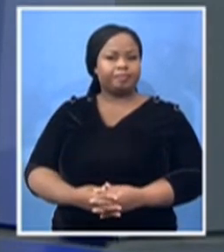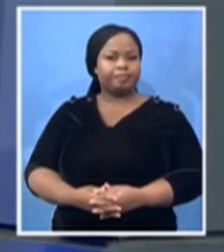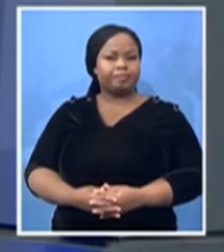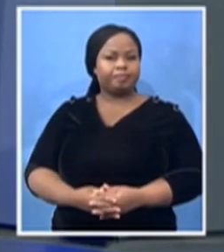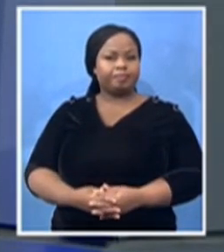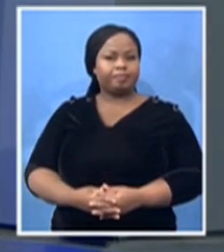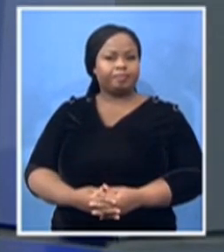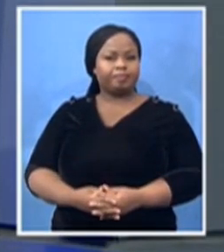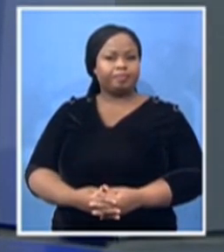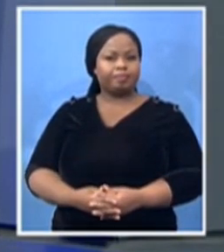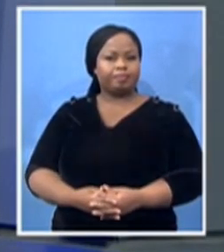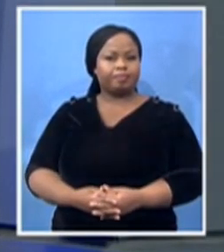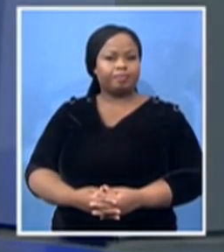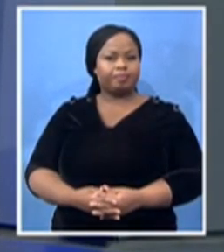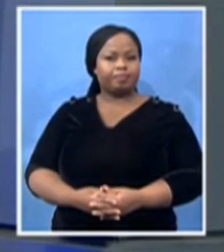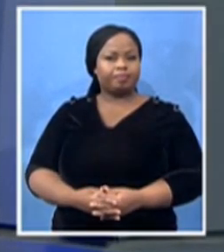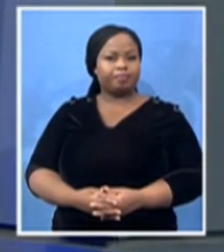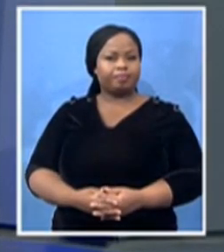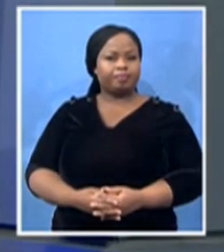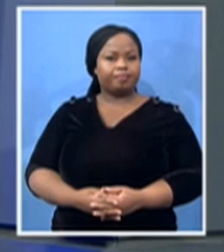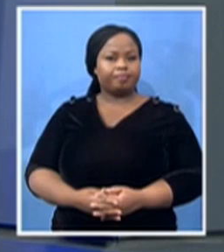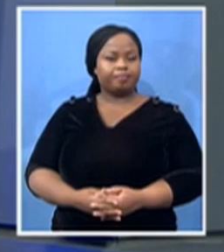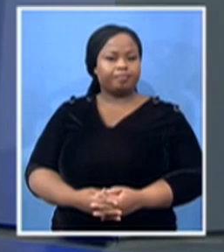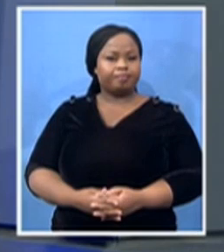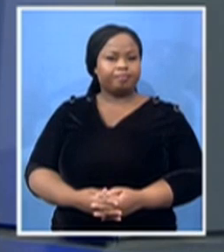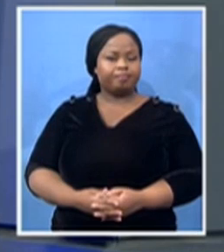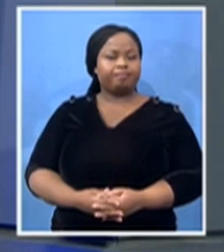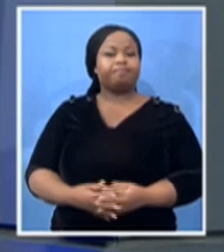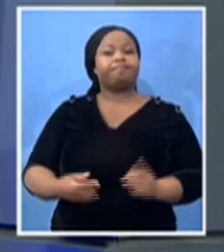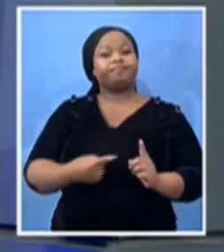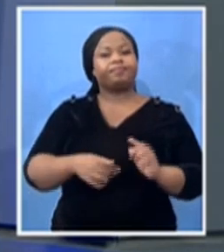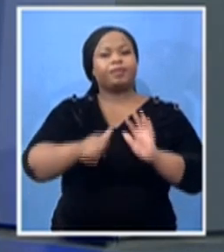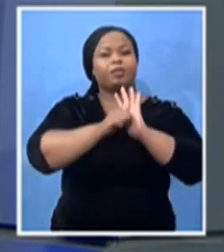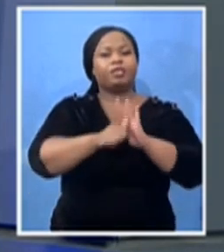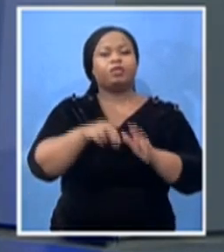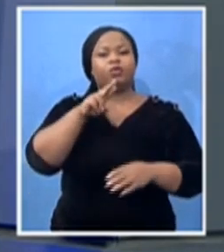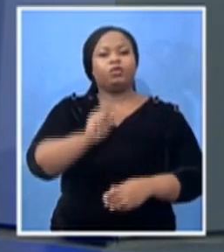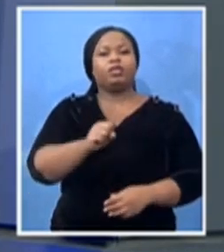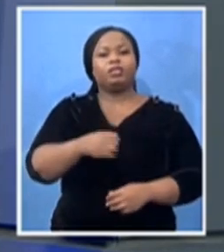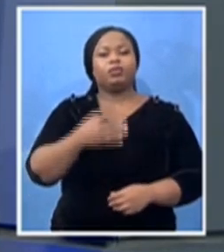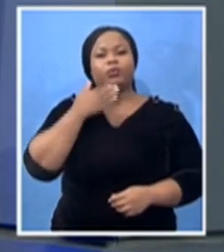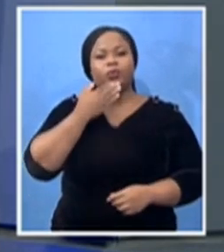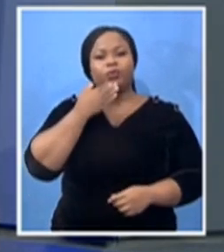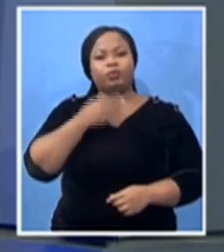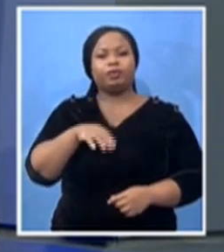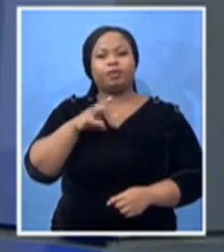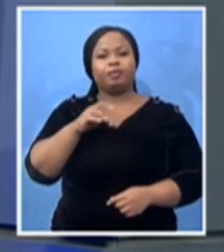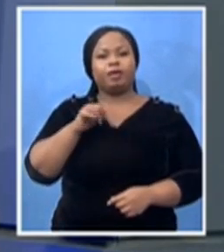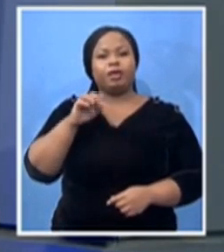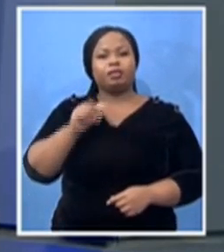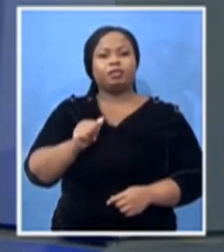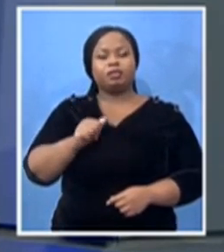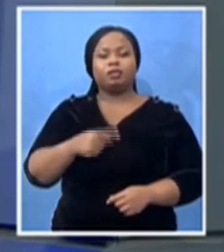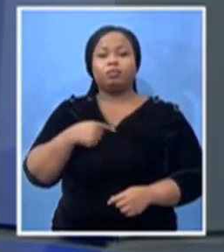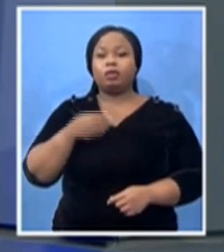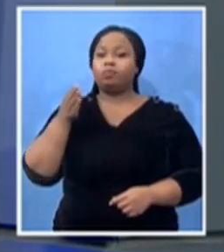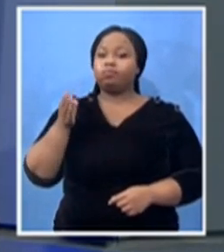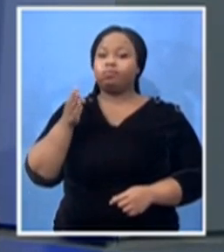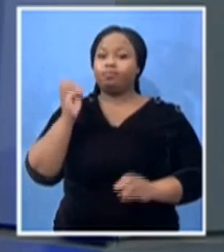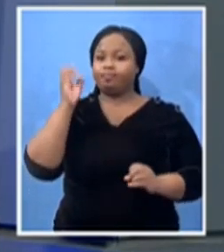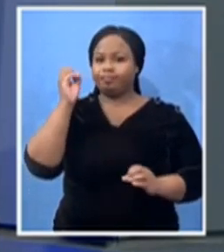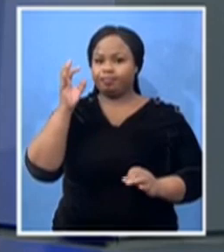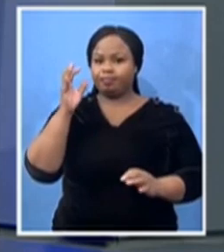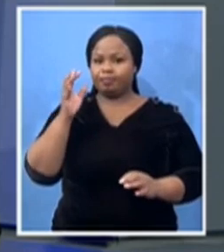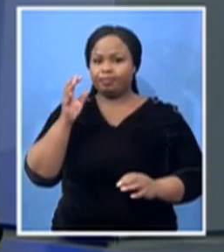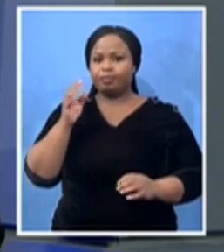The ambassador of the US there, Ambassador Lana, marks up on the podium in an event at the